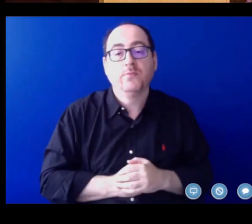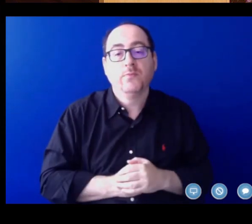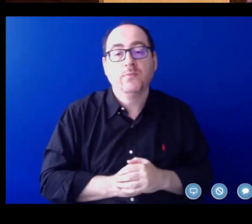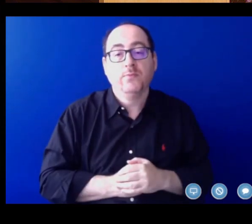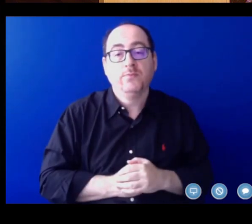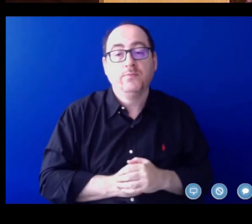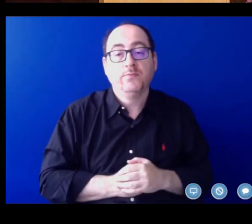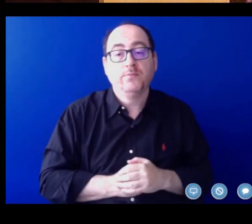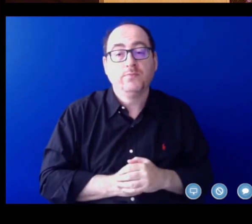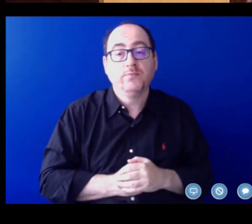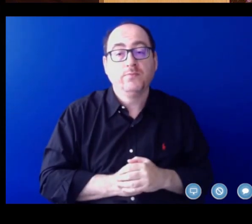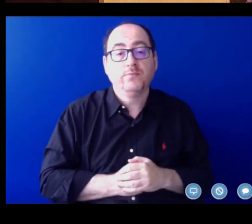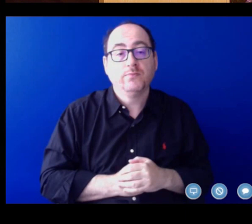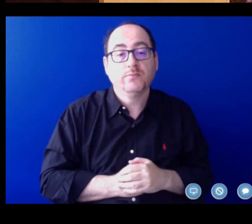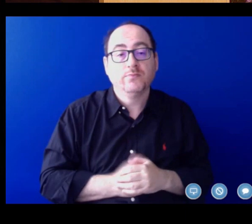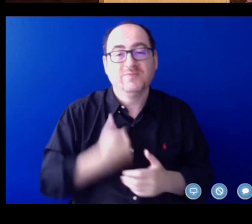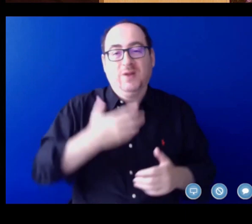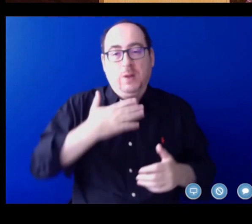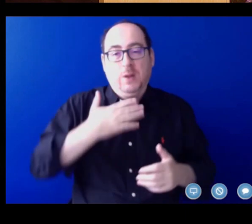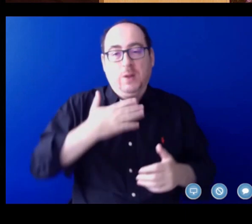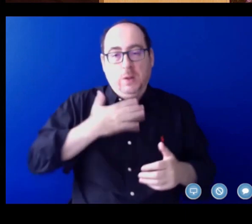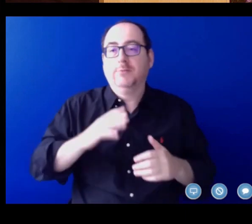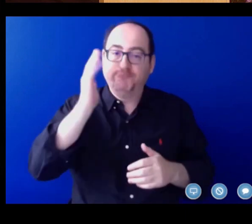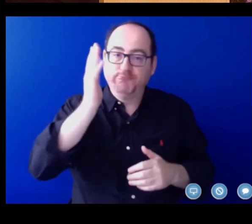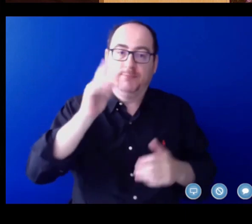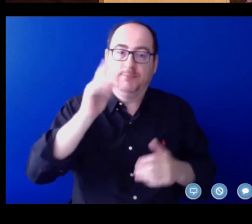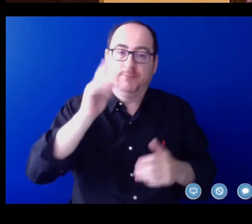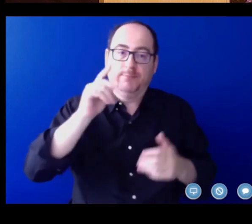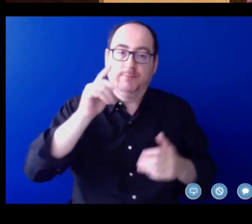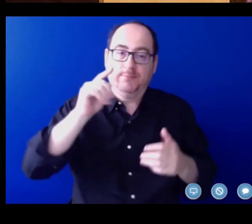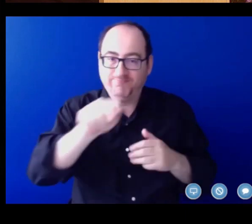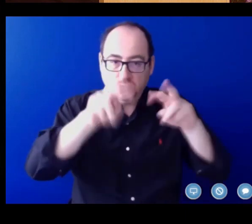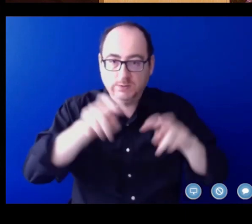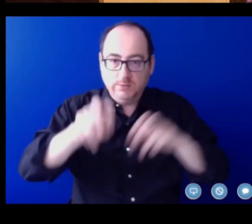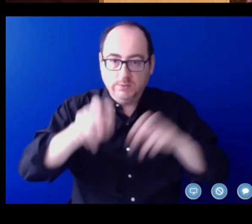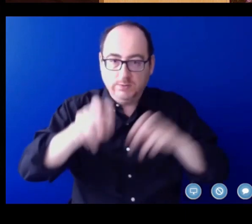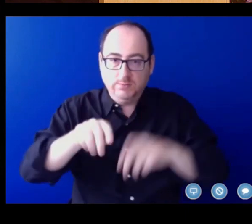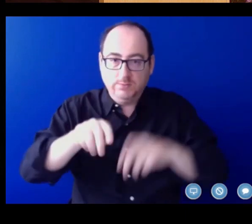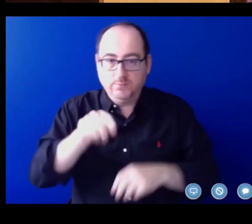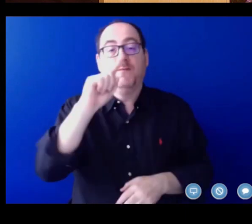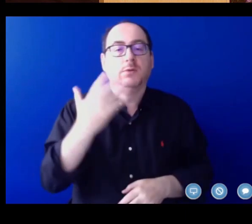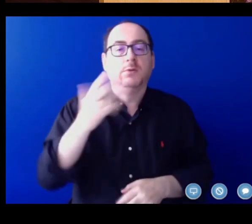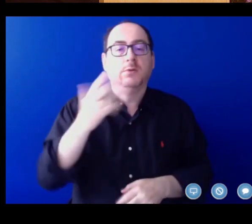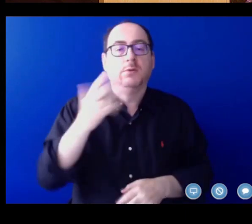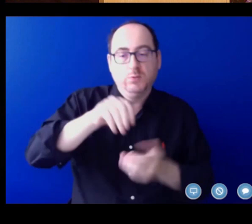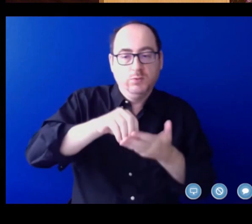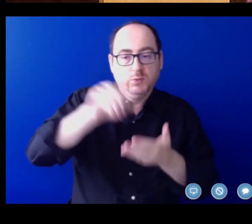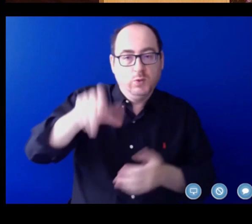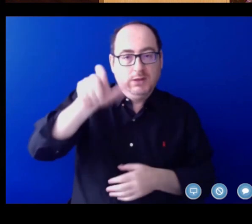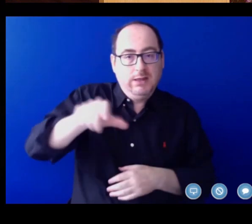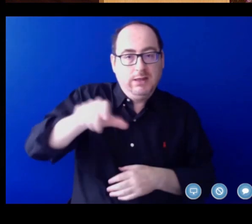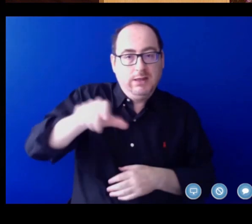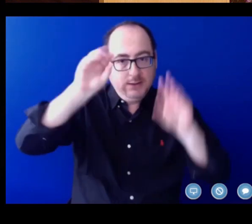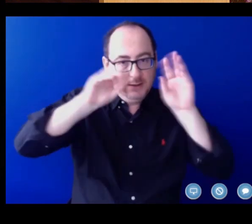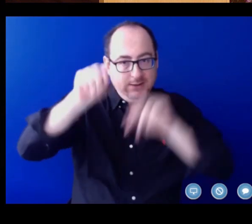like us, when they first come to a new school, a new country, the worst thing is that they feel lonely. We've lost all our friends, so when you first come here, you